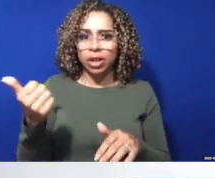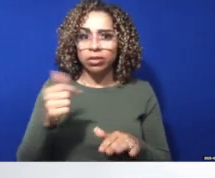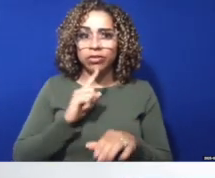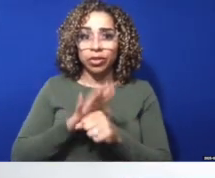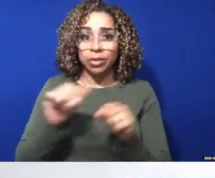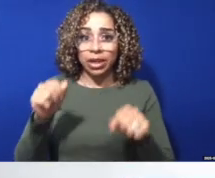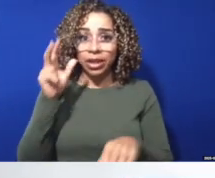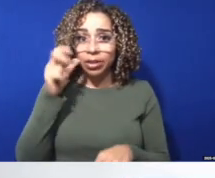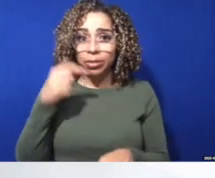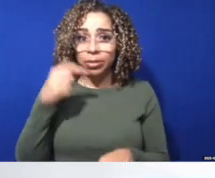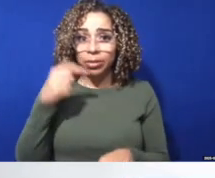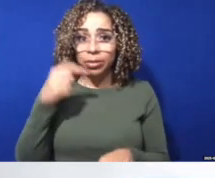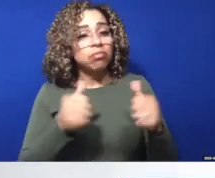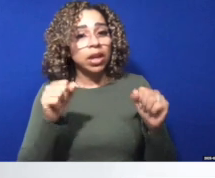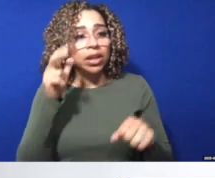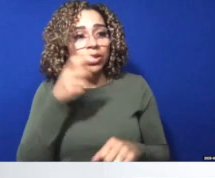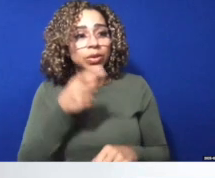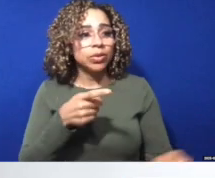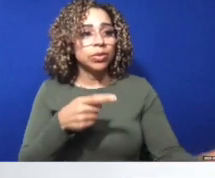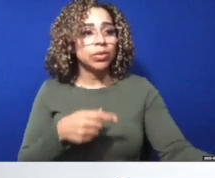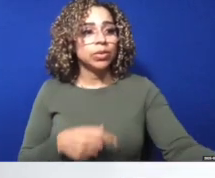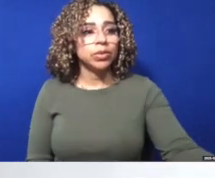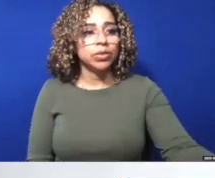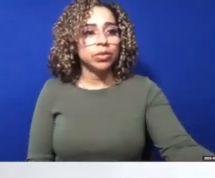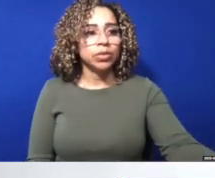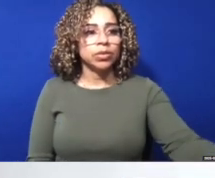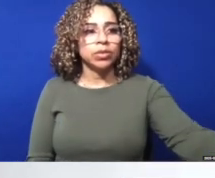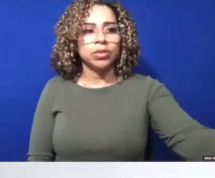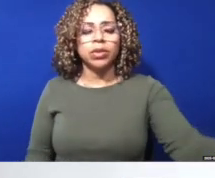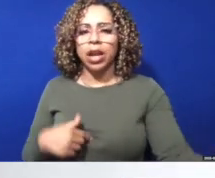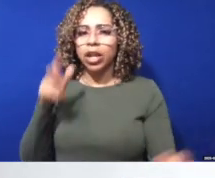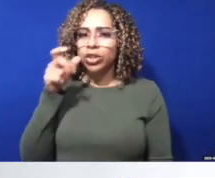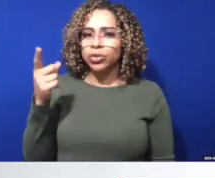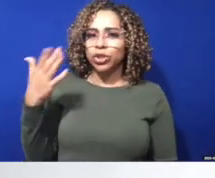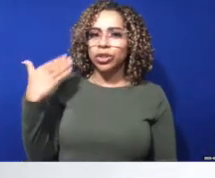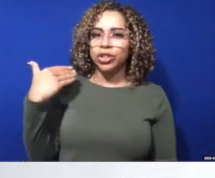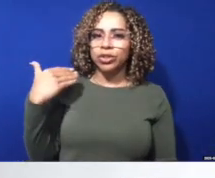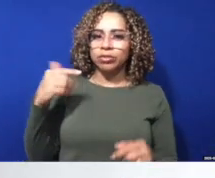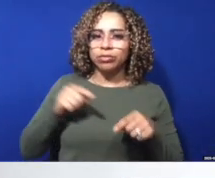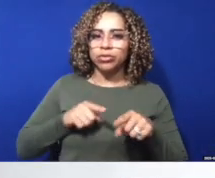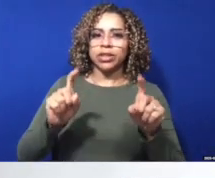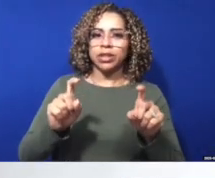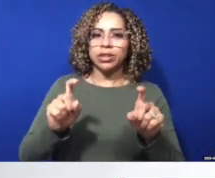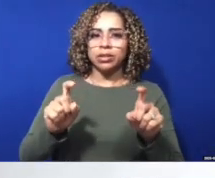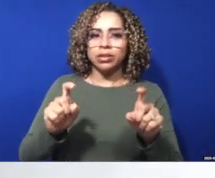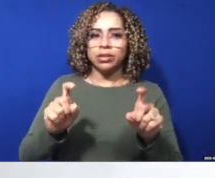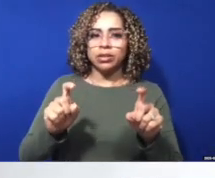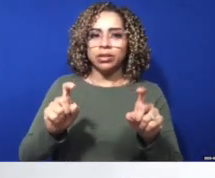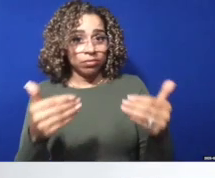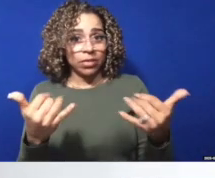me? I can hear you, Catherine. I'm hearing you. Okay. I remember I heard you earlier in our test. Cool. Is it okay now, Steph, for